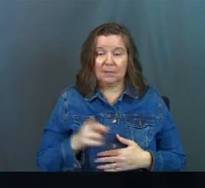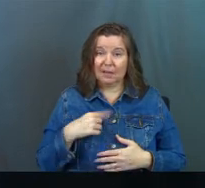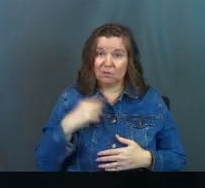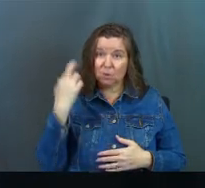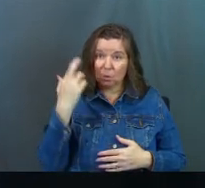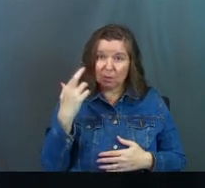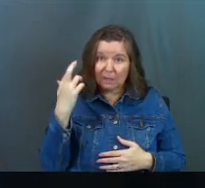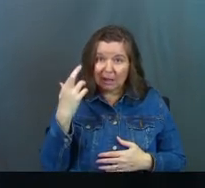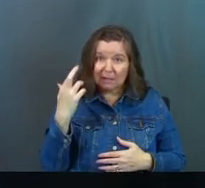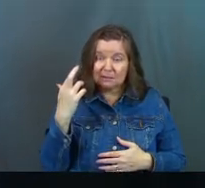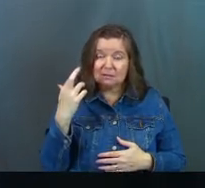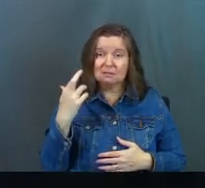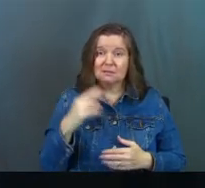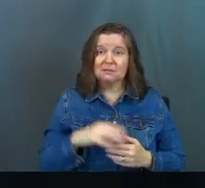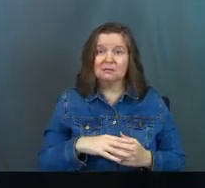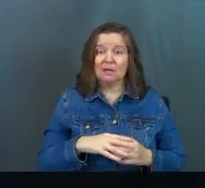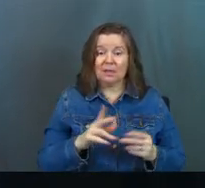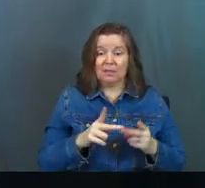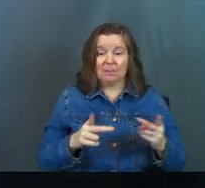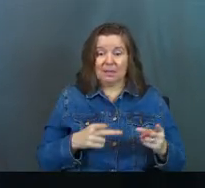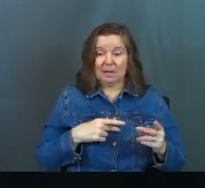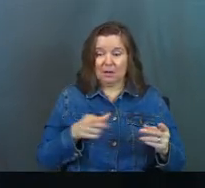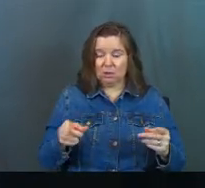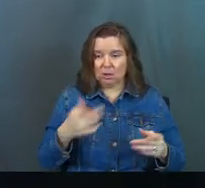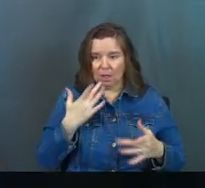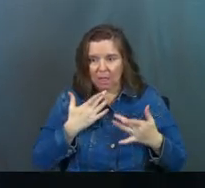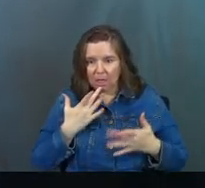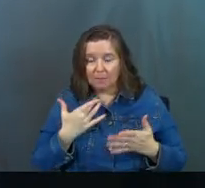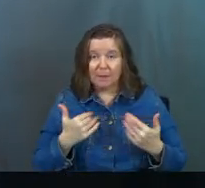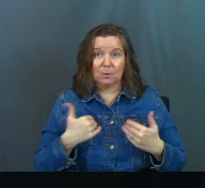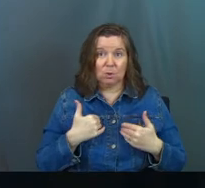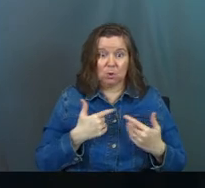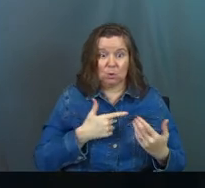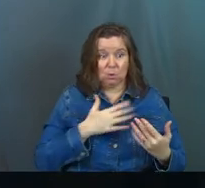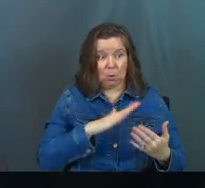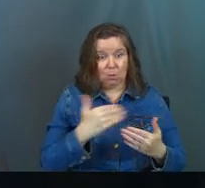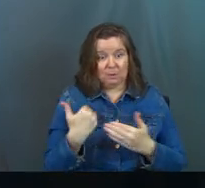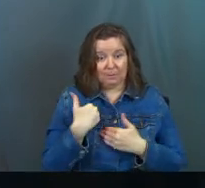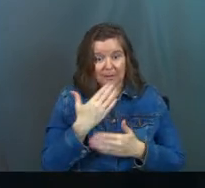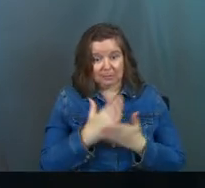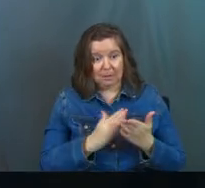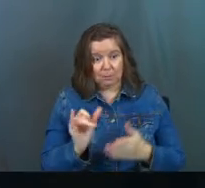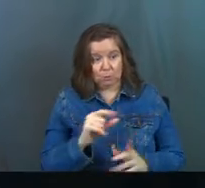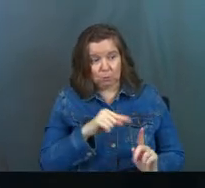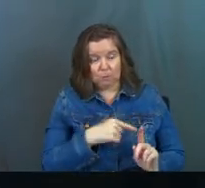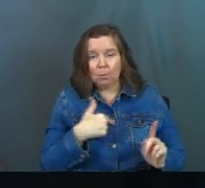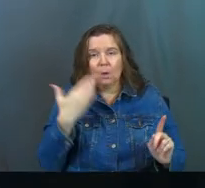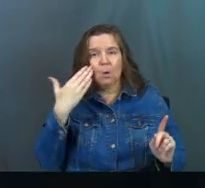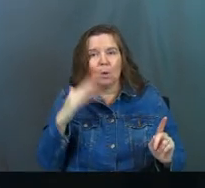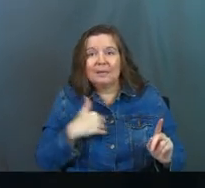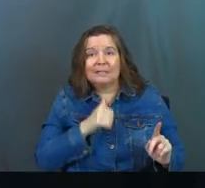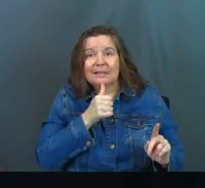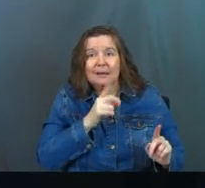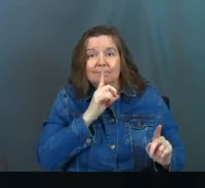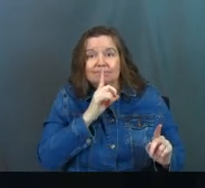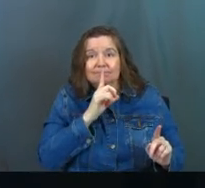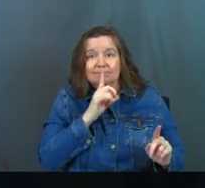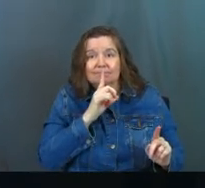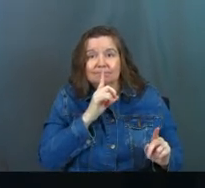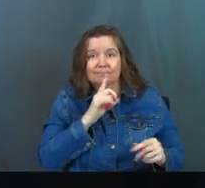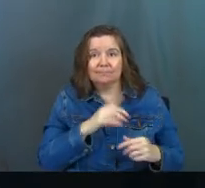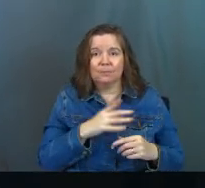Have you realized the position that you put her in? Maybe you've got a hand in this, Hosea. We don't know. It's not told to